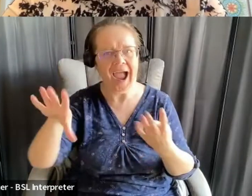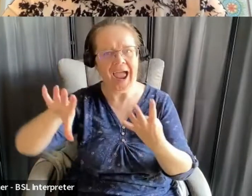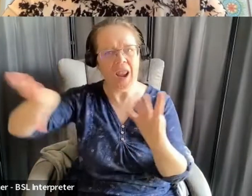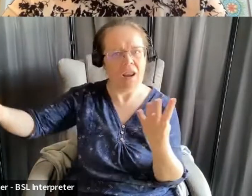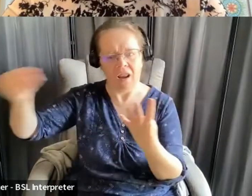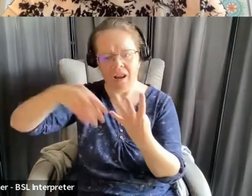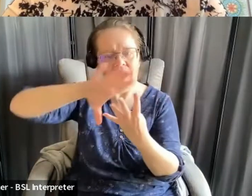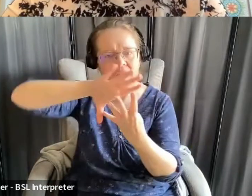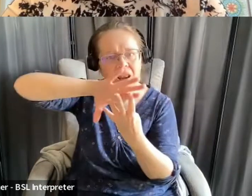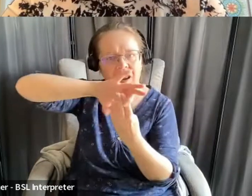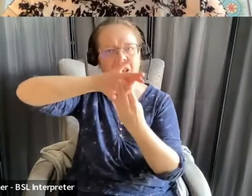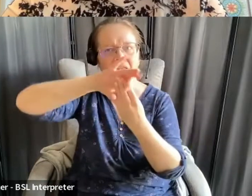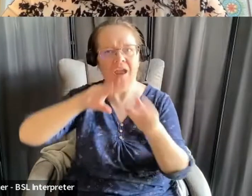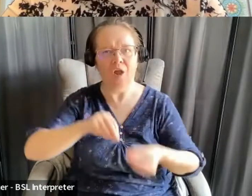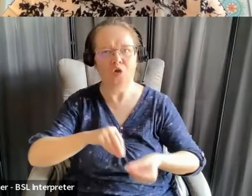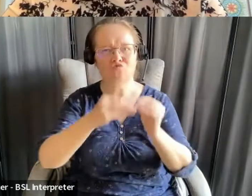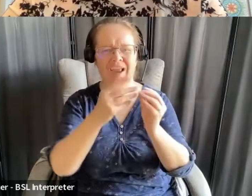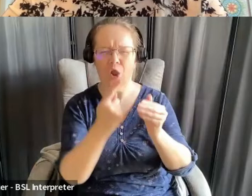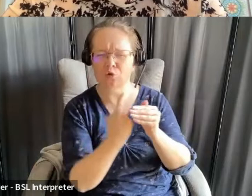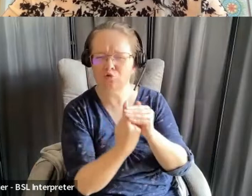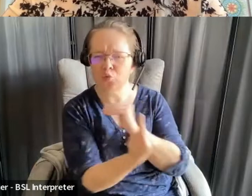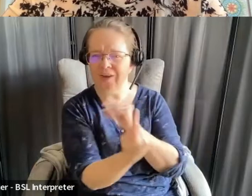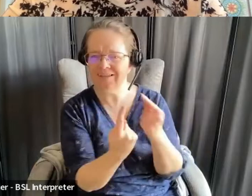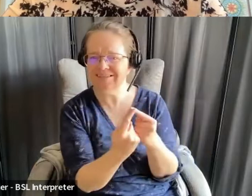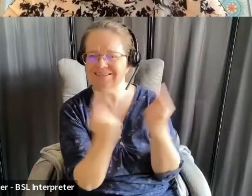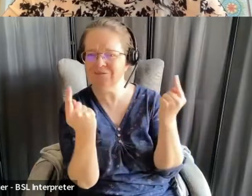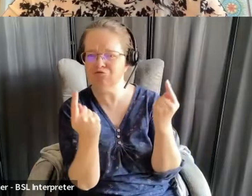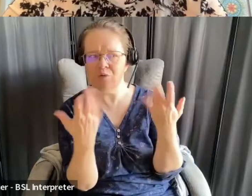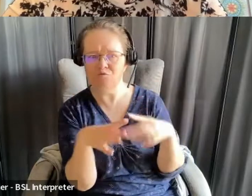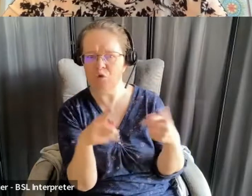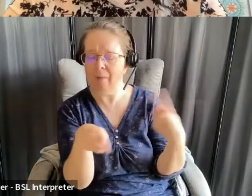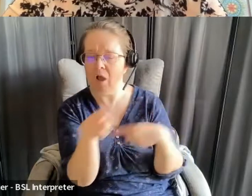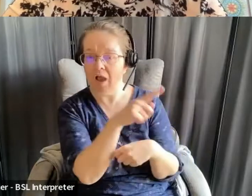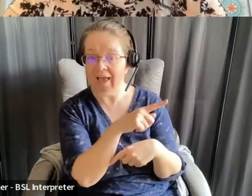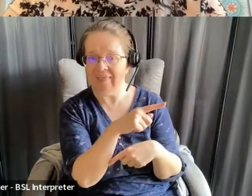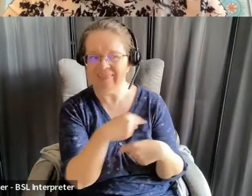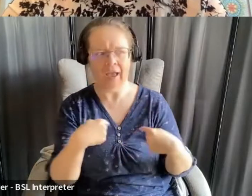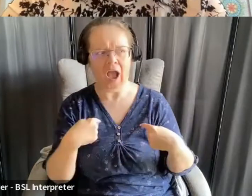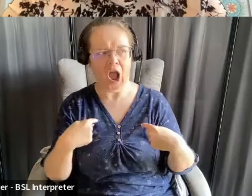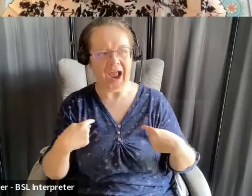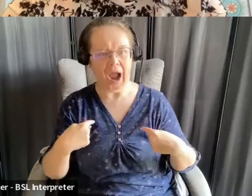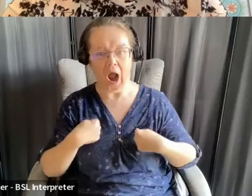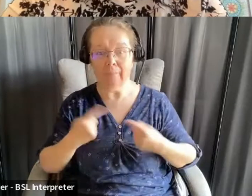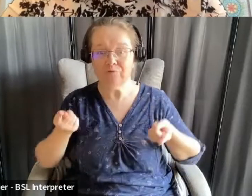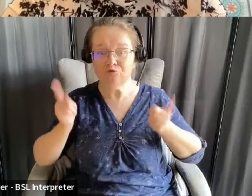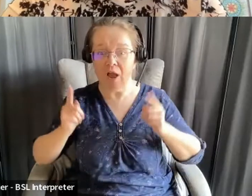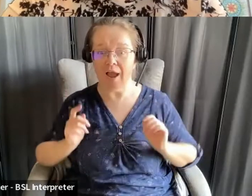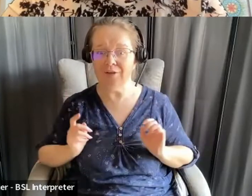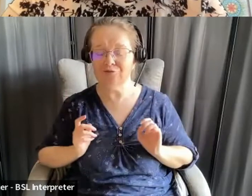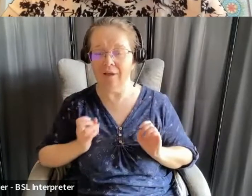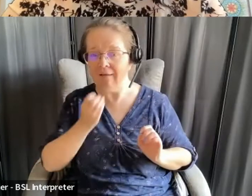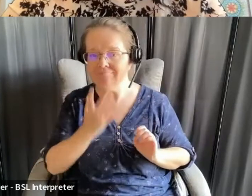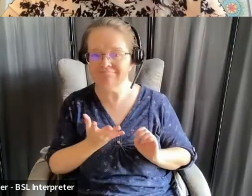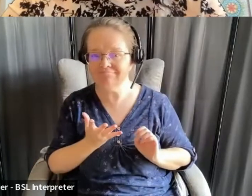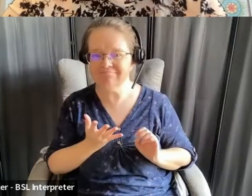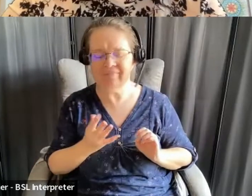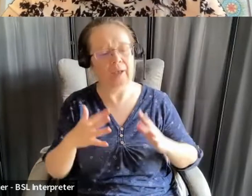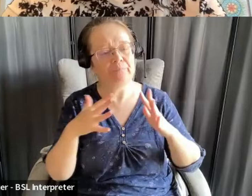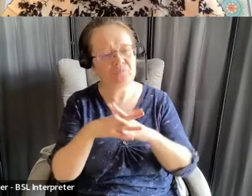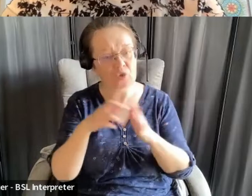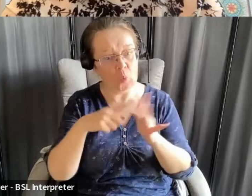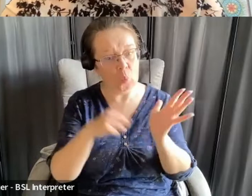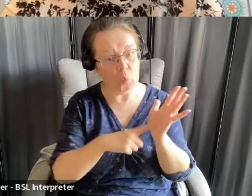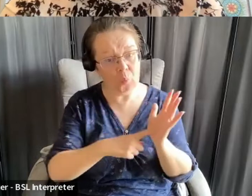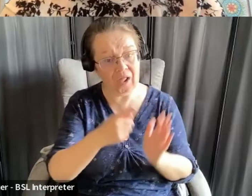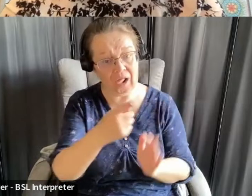something, unique and different for others. And I get to call the shots. Will, can you share with us